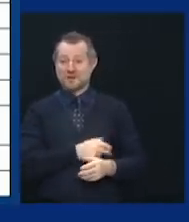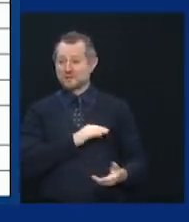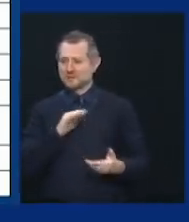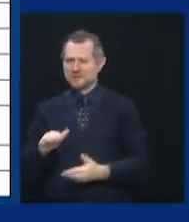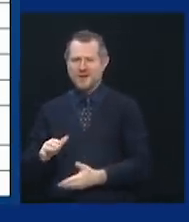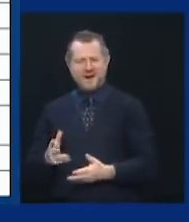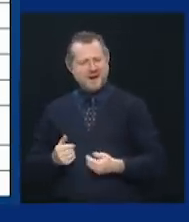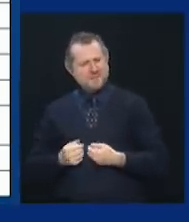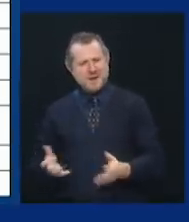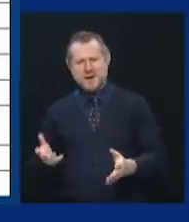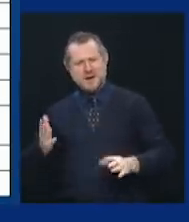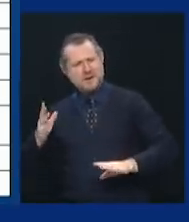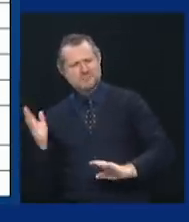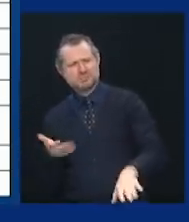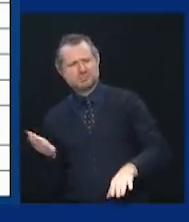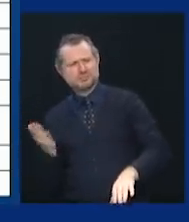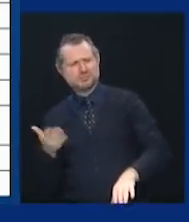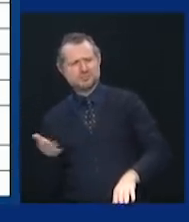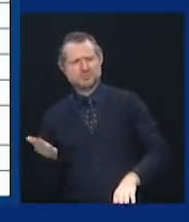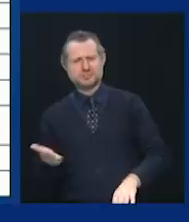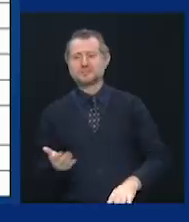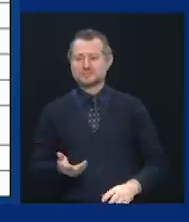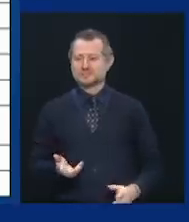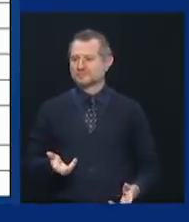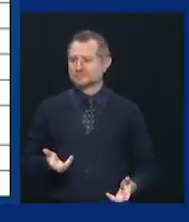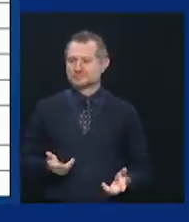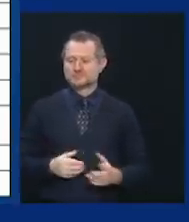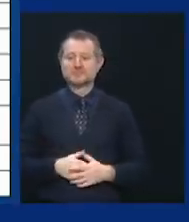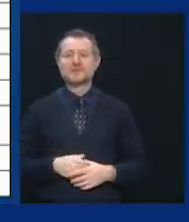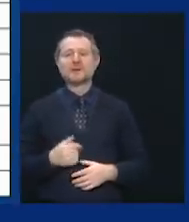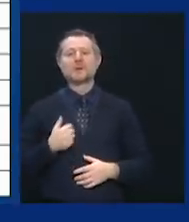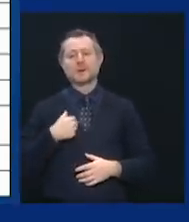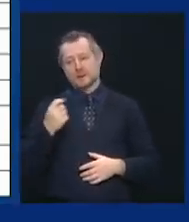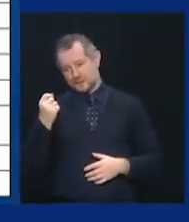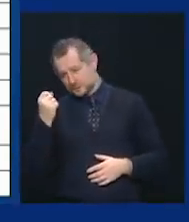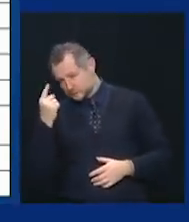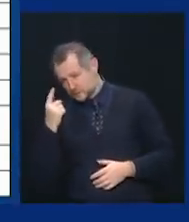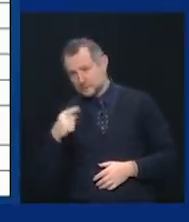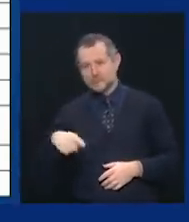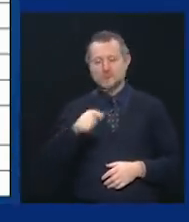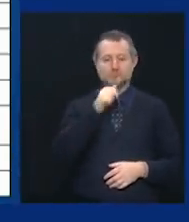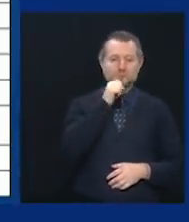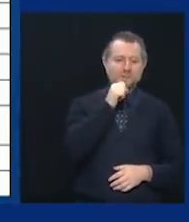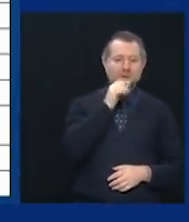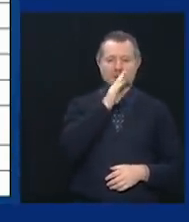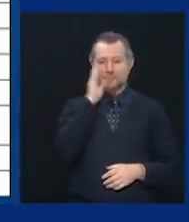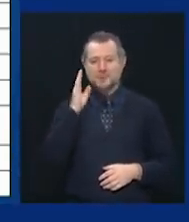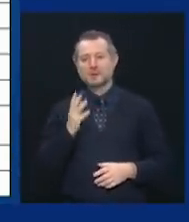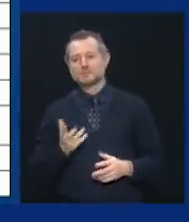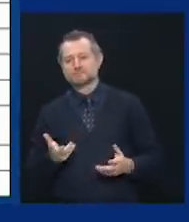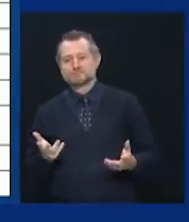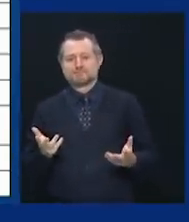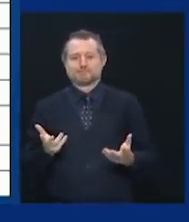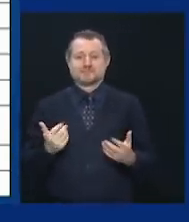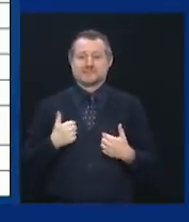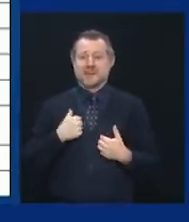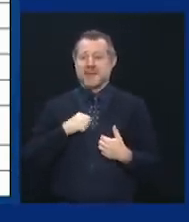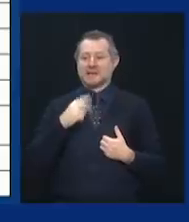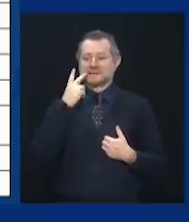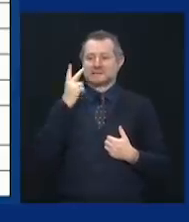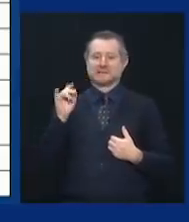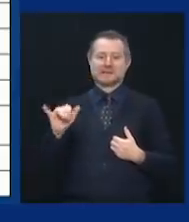people's arms. I understand they're private hospitals. I understand